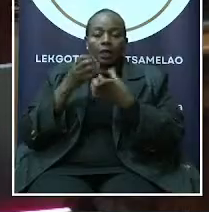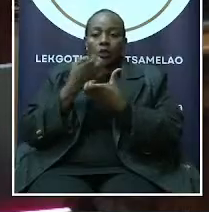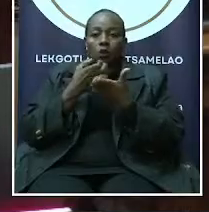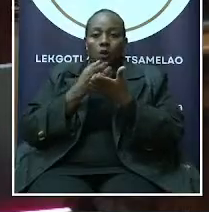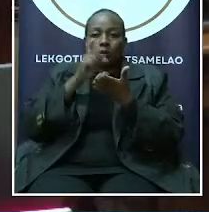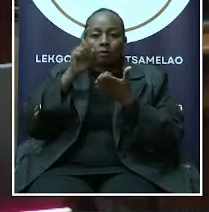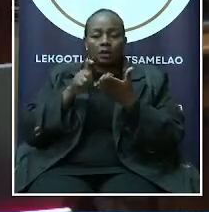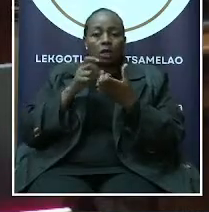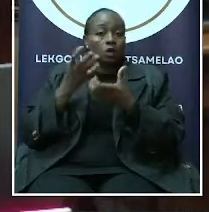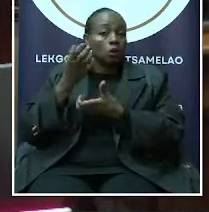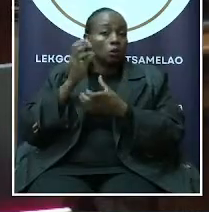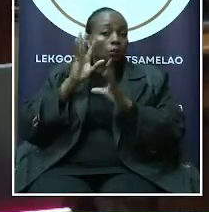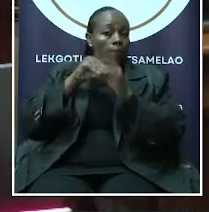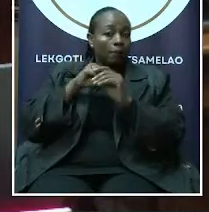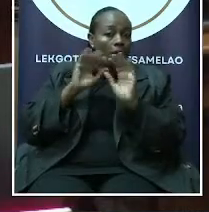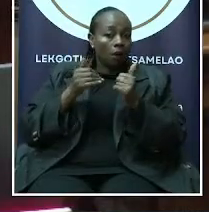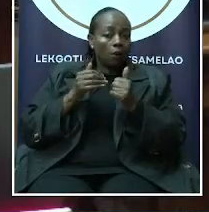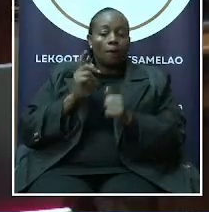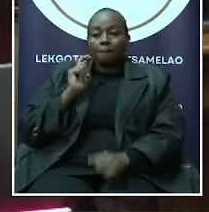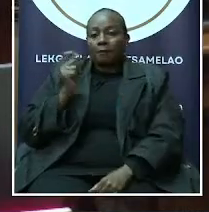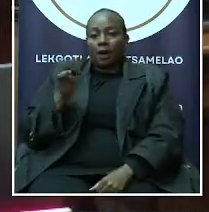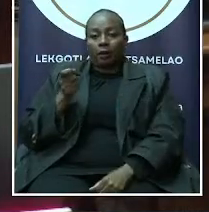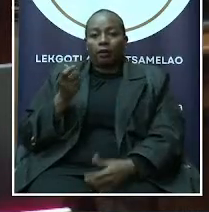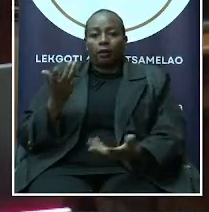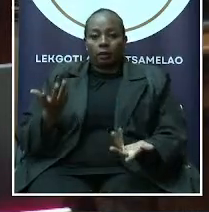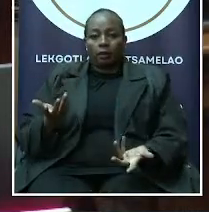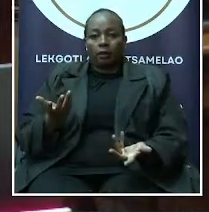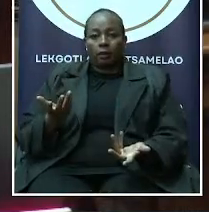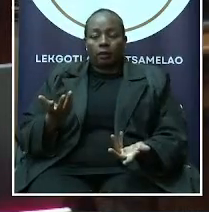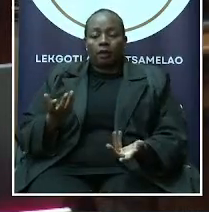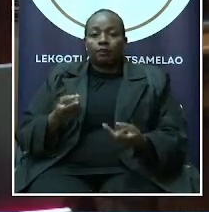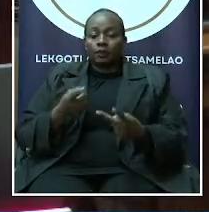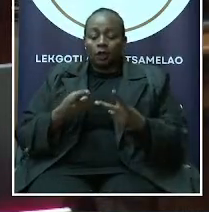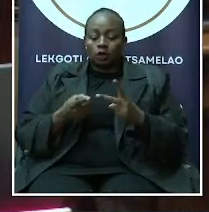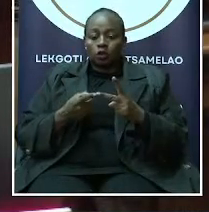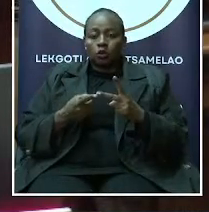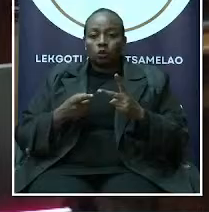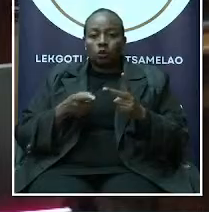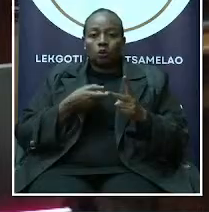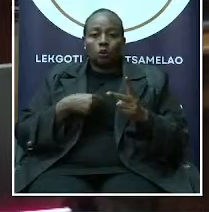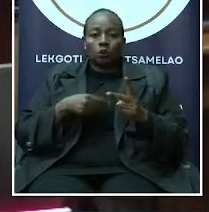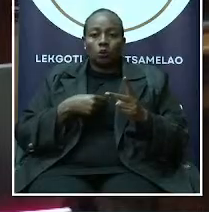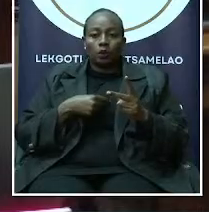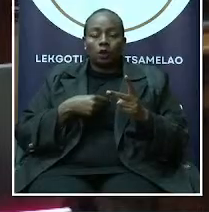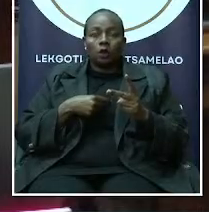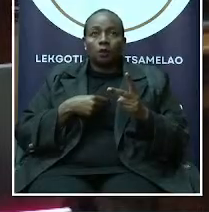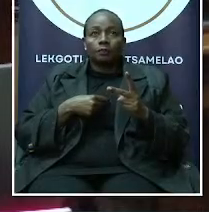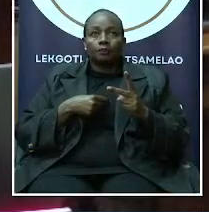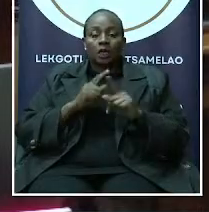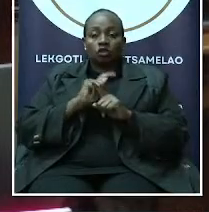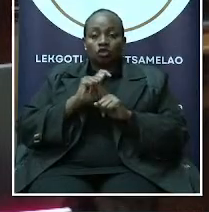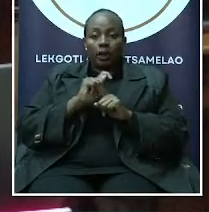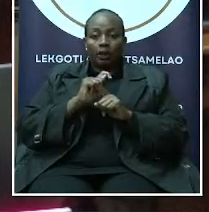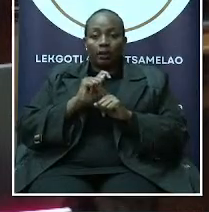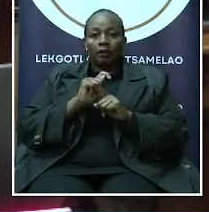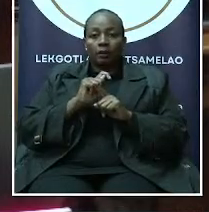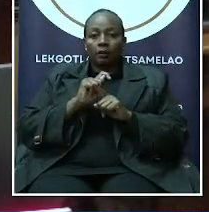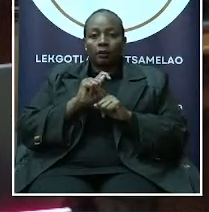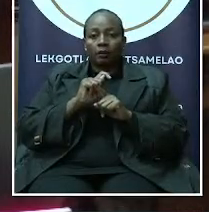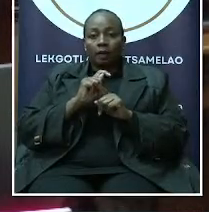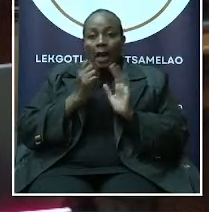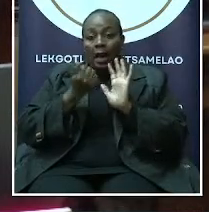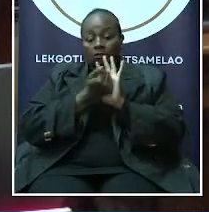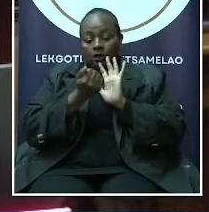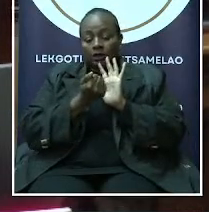how do you participate? By buying. Very simple. Secondly, we will have training programs which will be accredited by